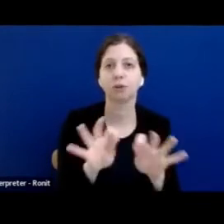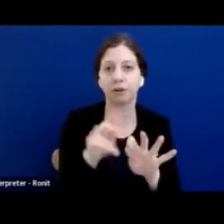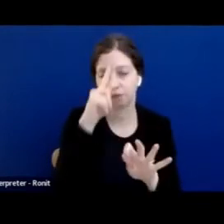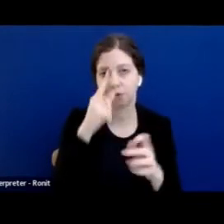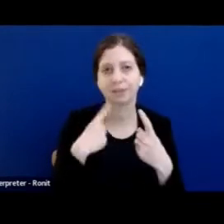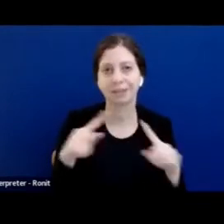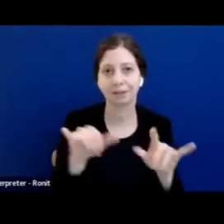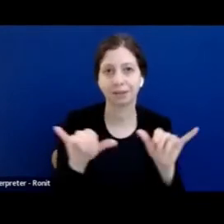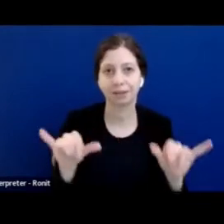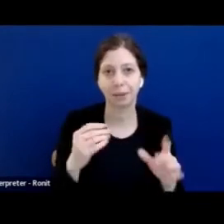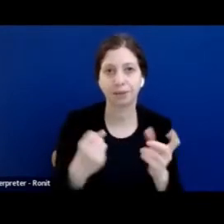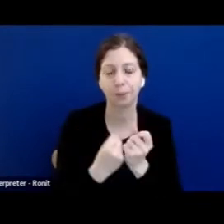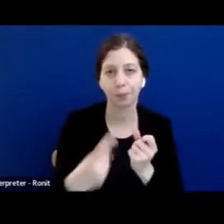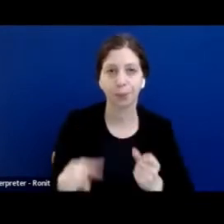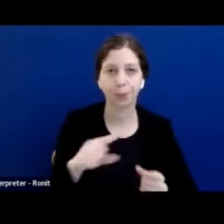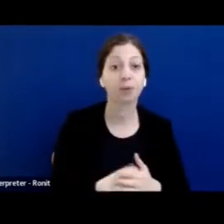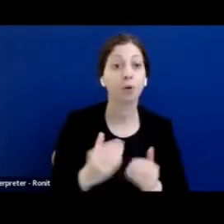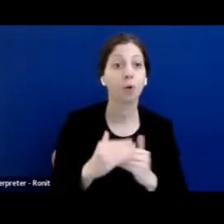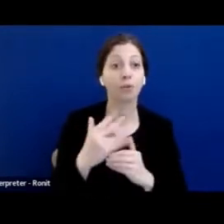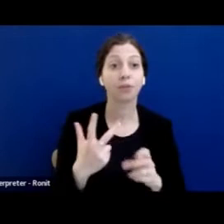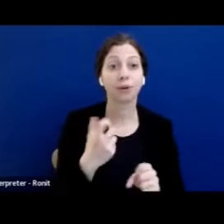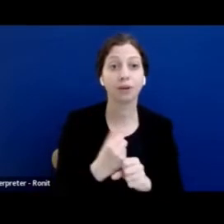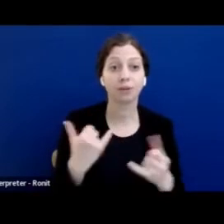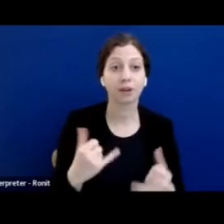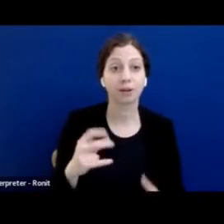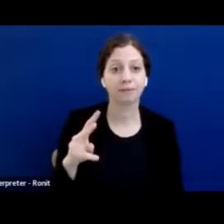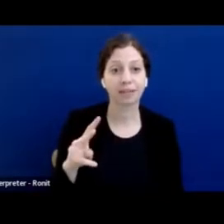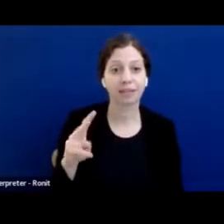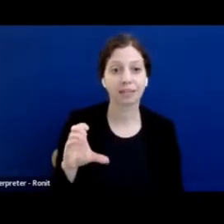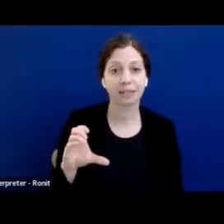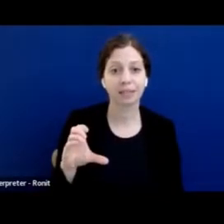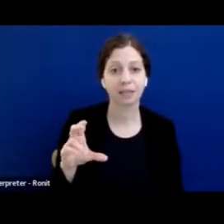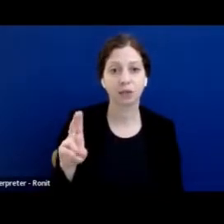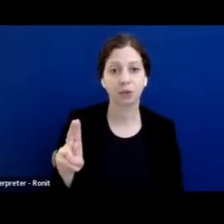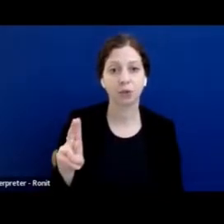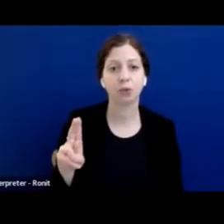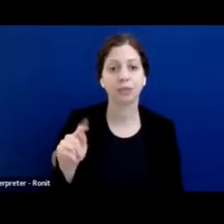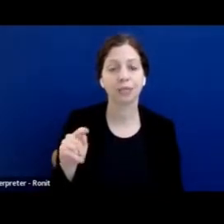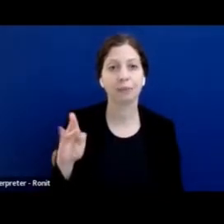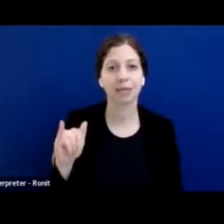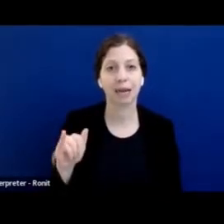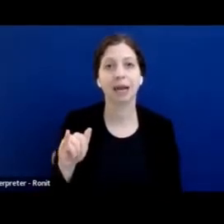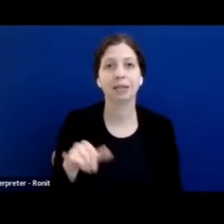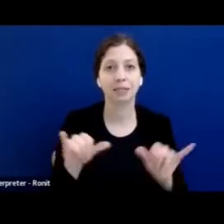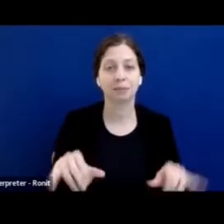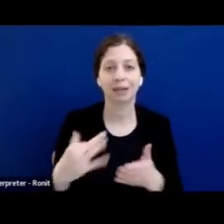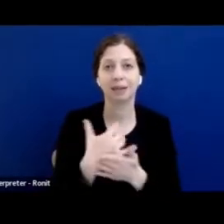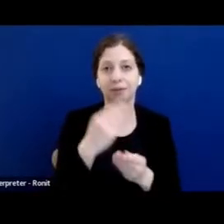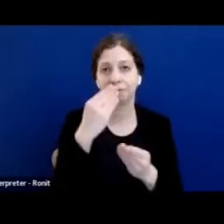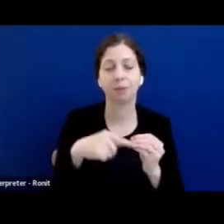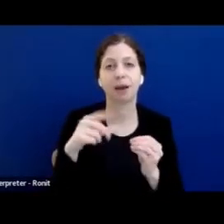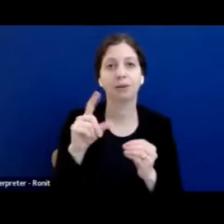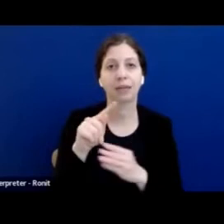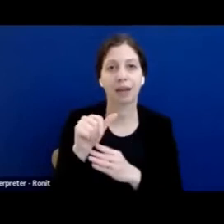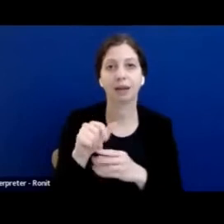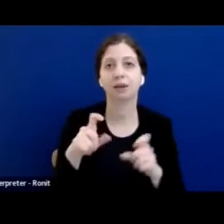them. For over 3 years now, the VCU TBI Model Systems Program has been collecting information about data that